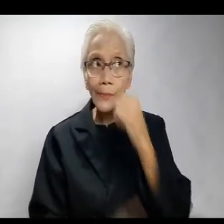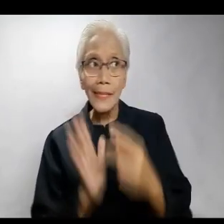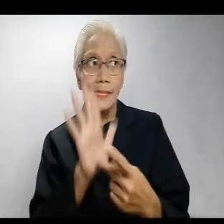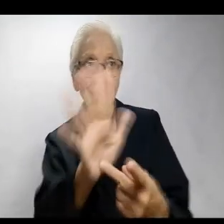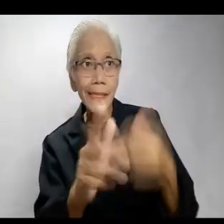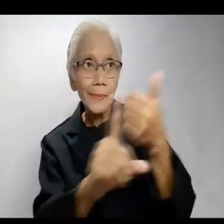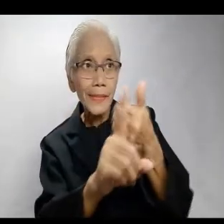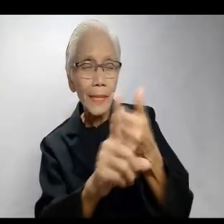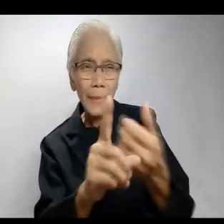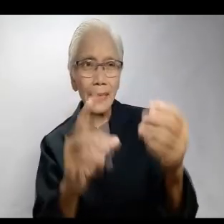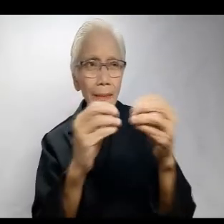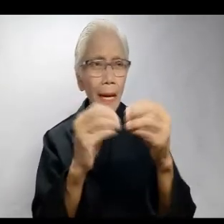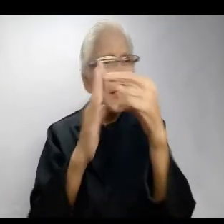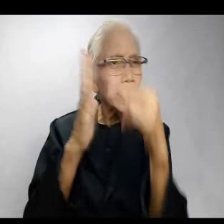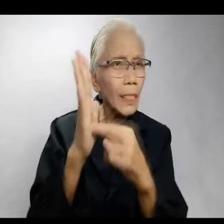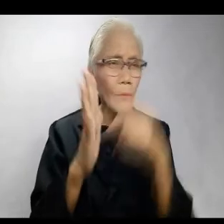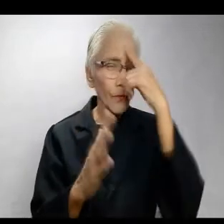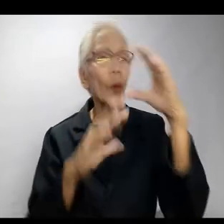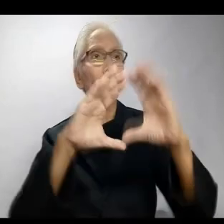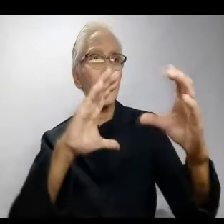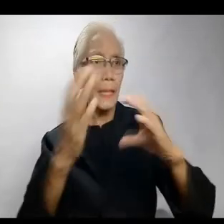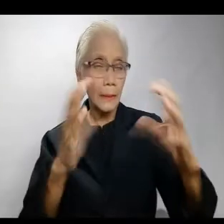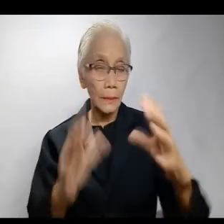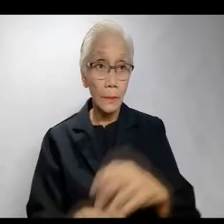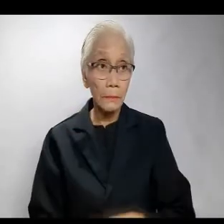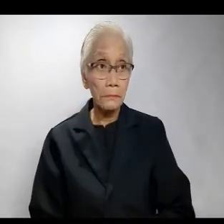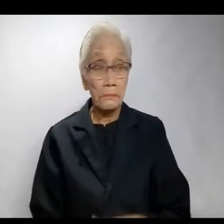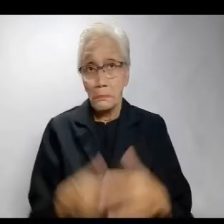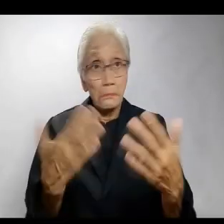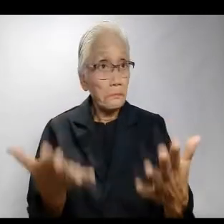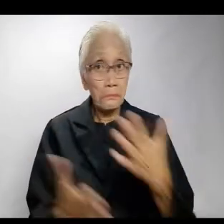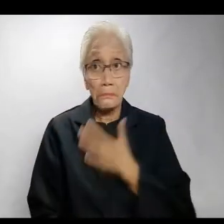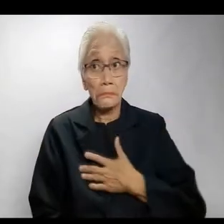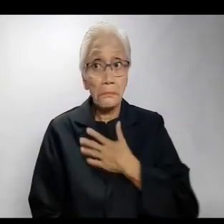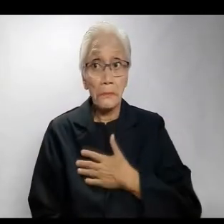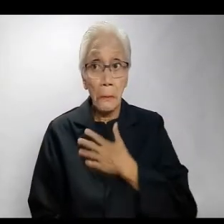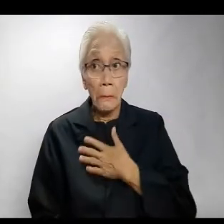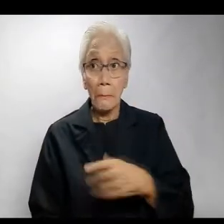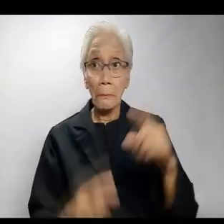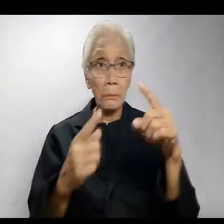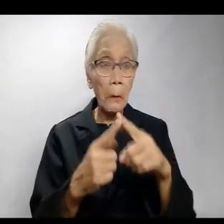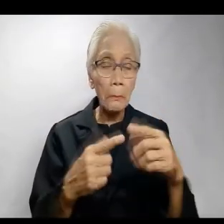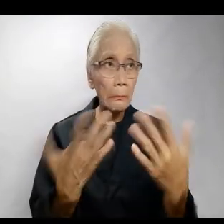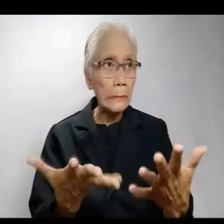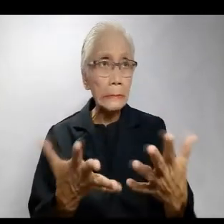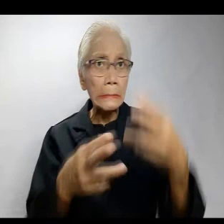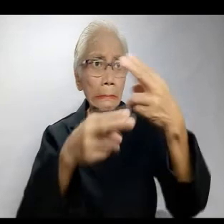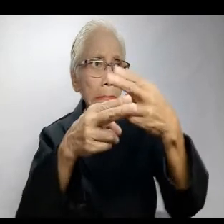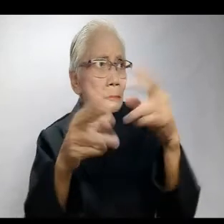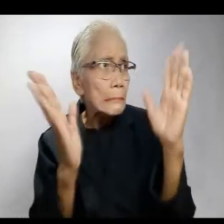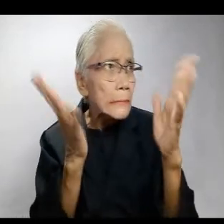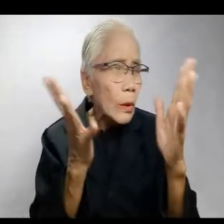He always presents himself as a norm for comparison. He often likes to name